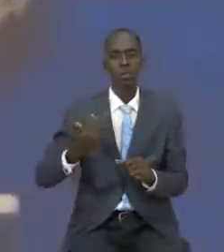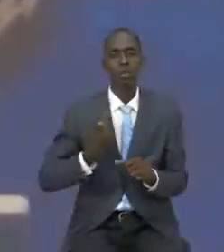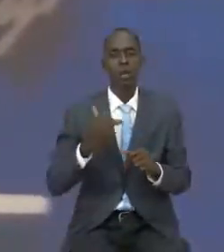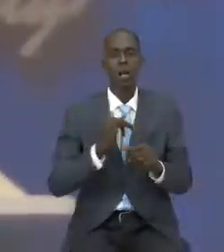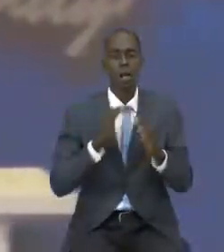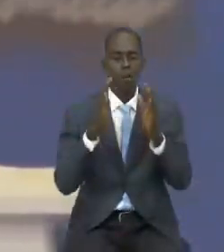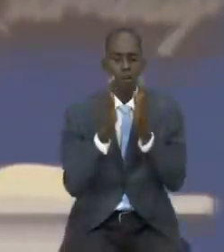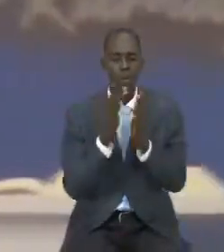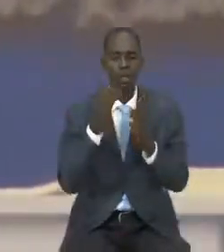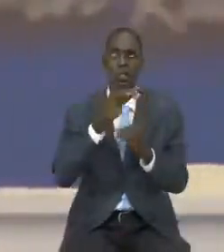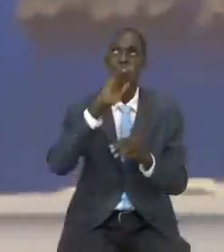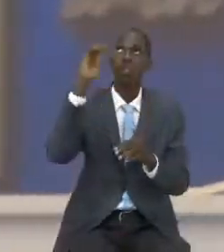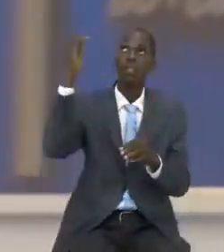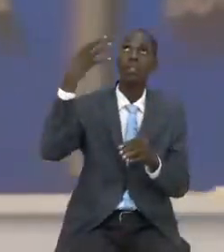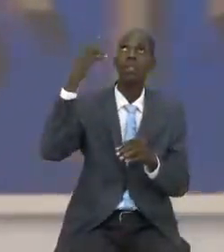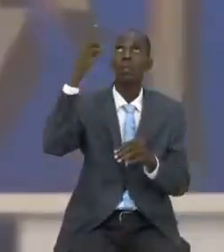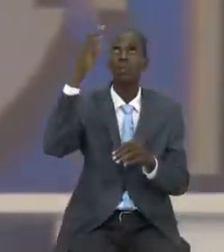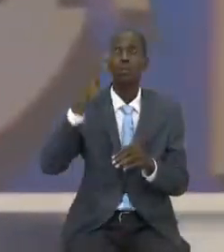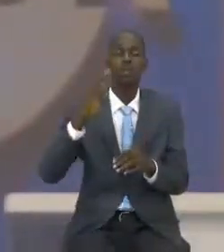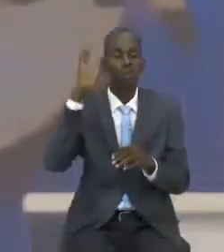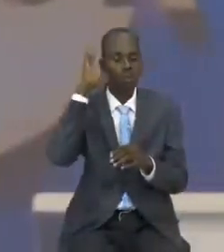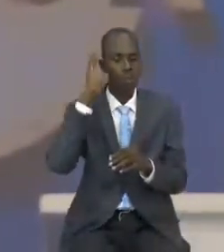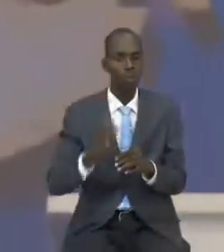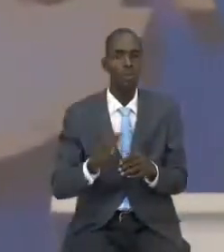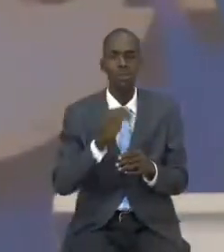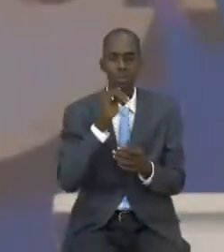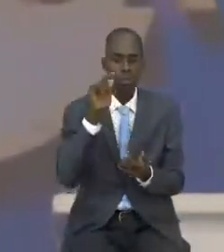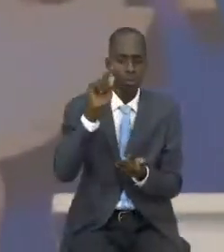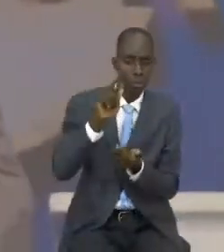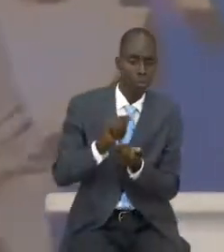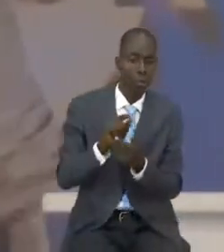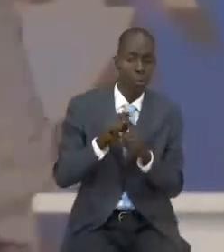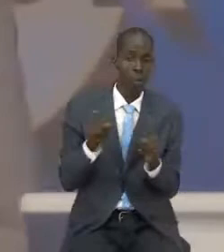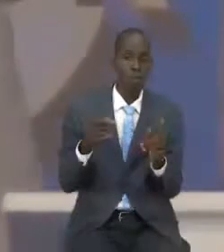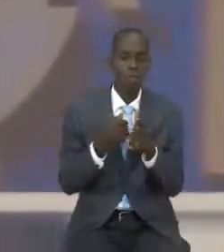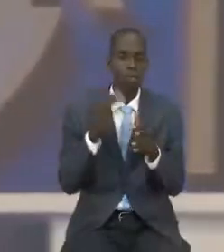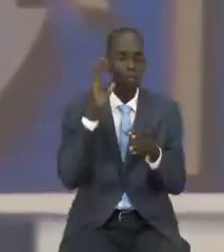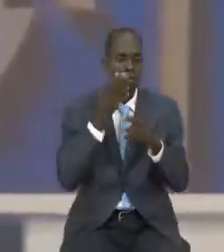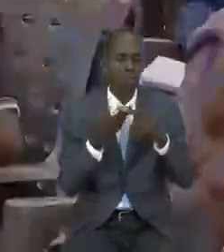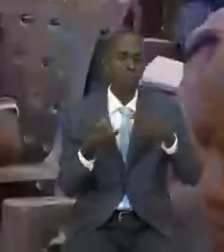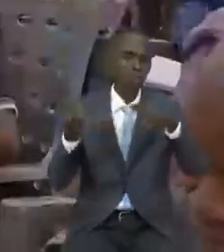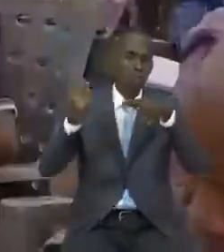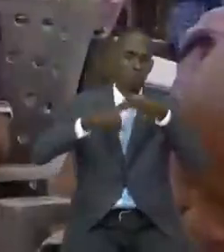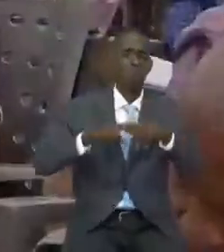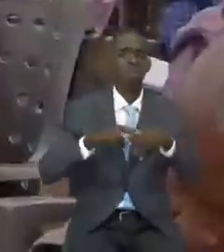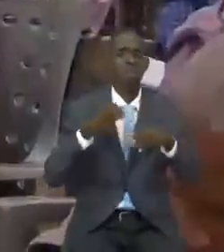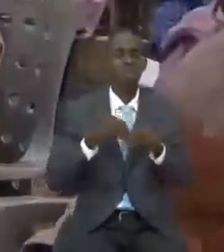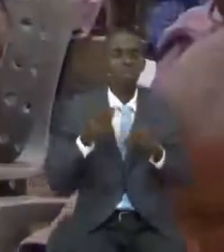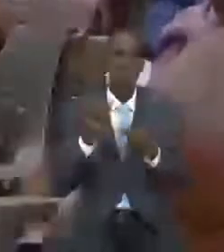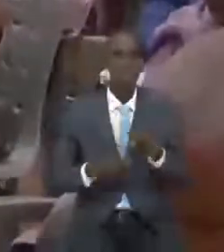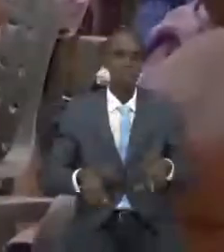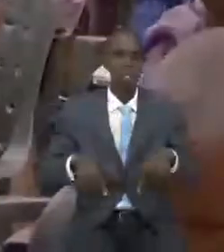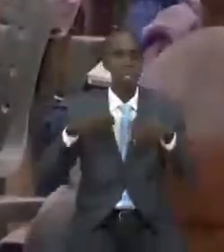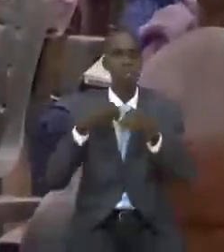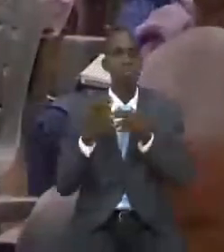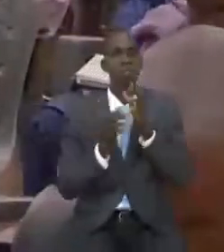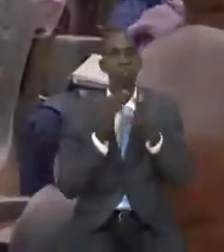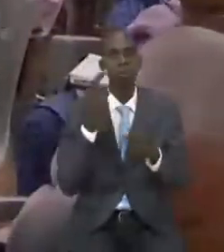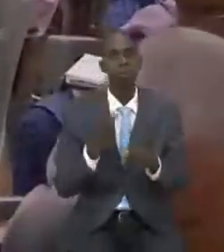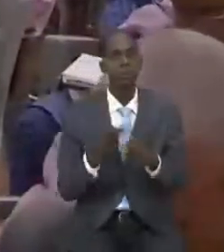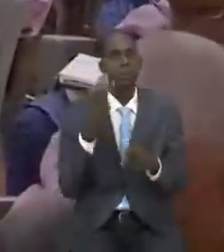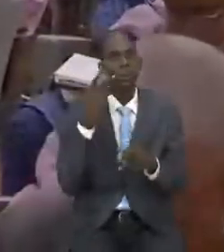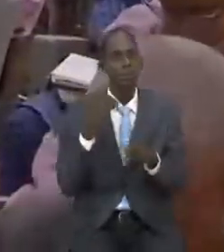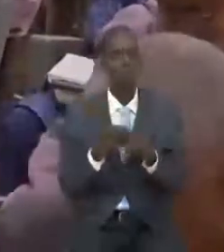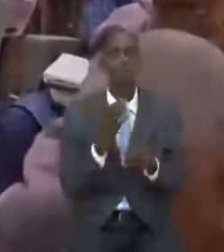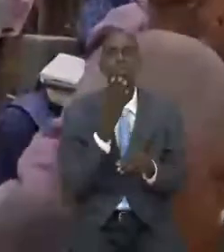of God will not diminish, it will multiply in every life in Jesus' name. Look at Hebrews